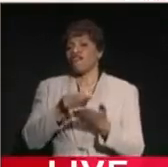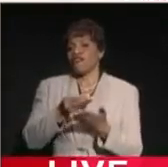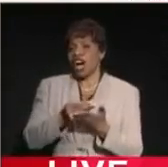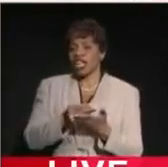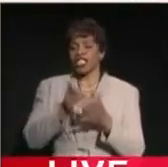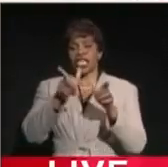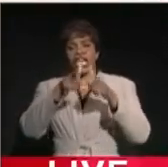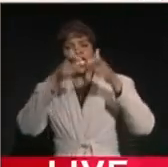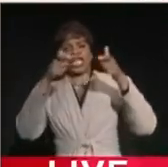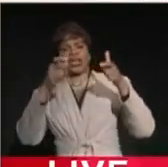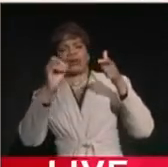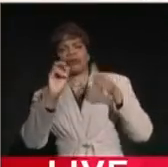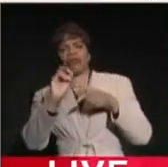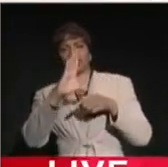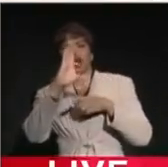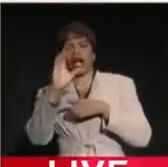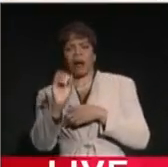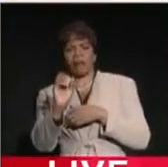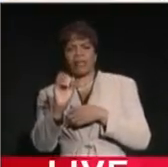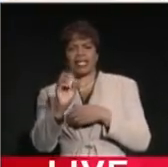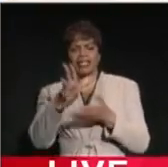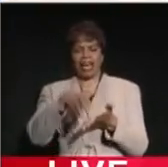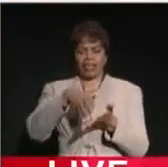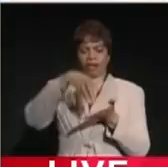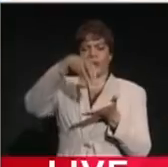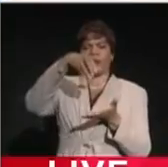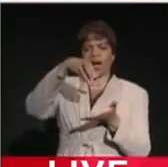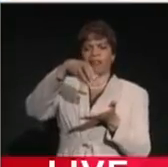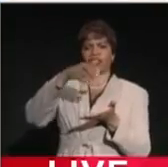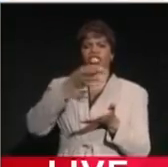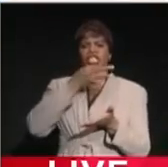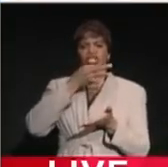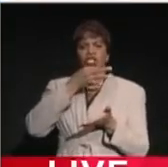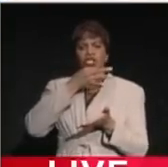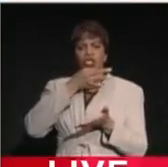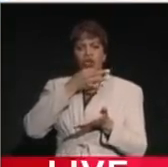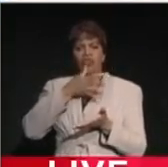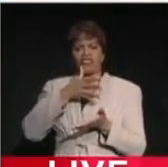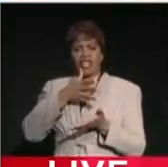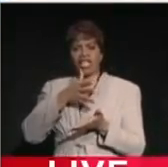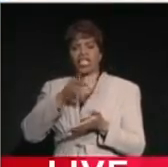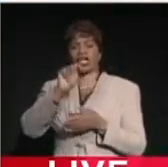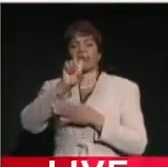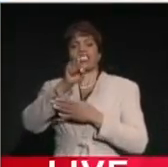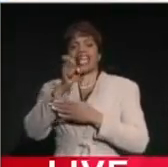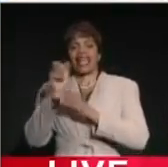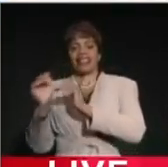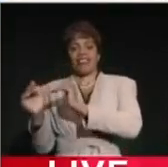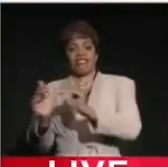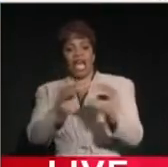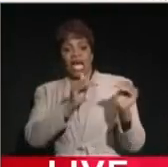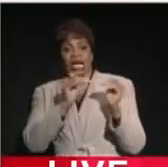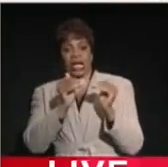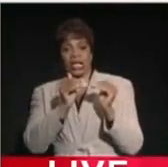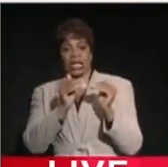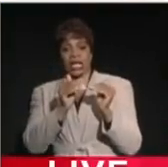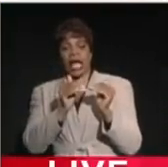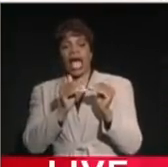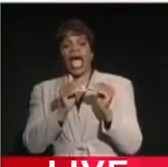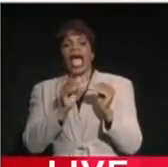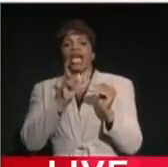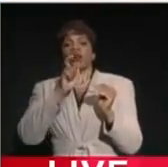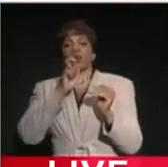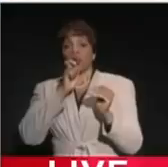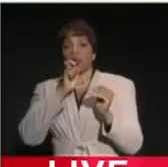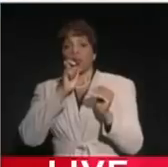among us. They've had the sweetest ride of their lives, and that's going to come to an end. It's going to be tax fairness, and the big beneficiary is the middle